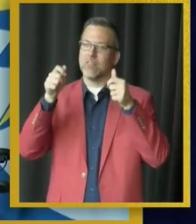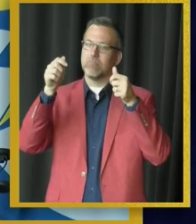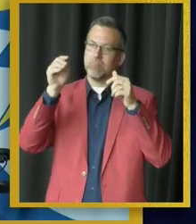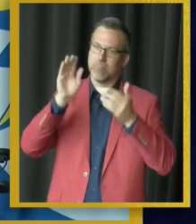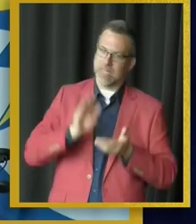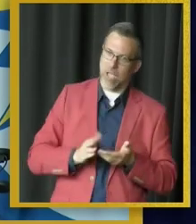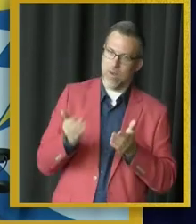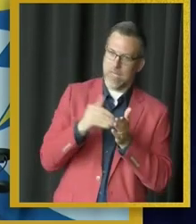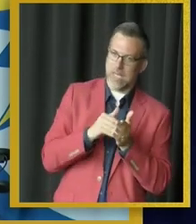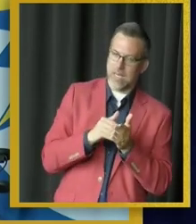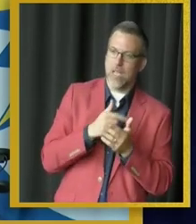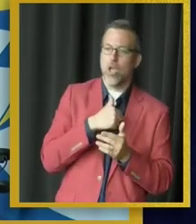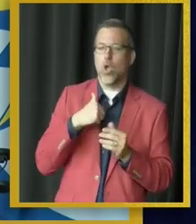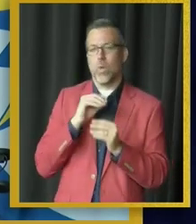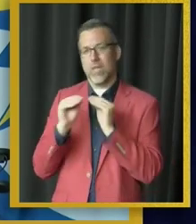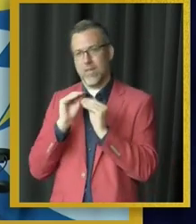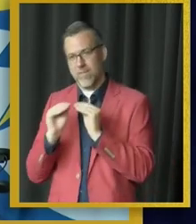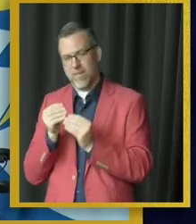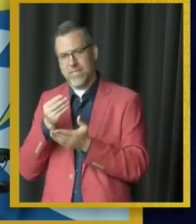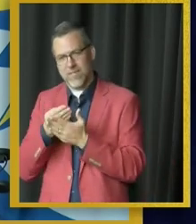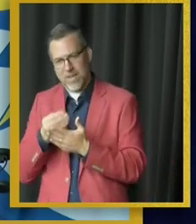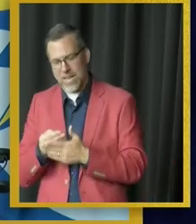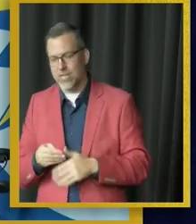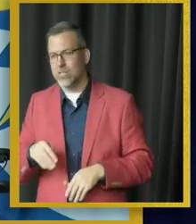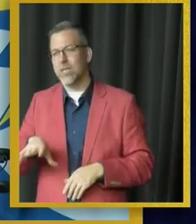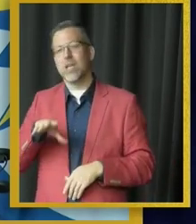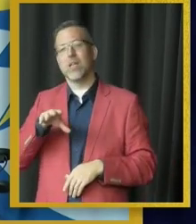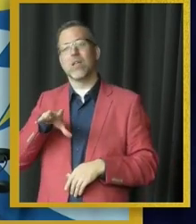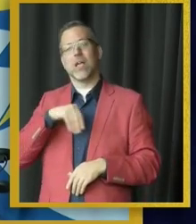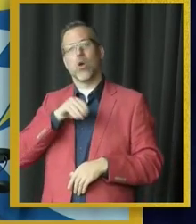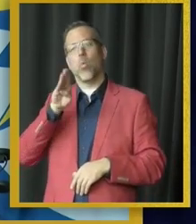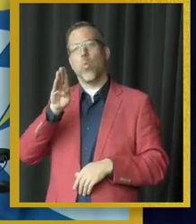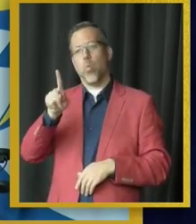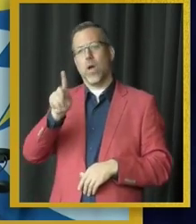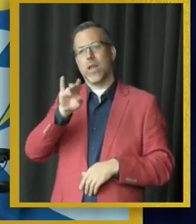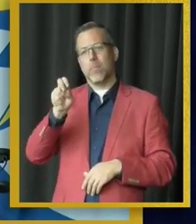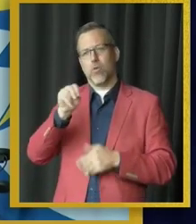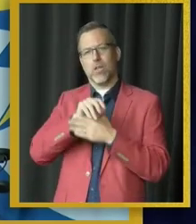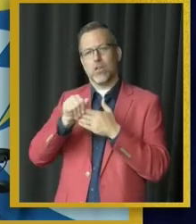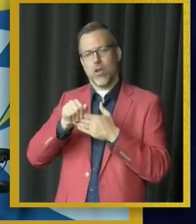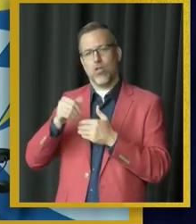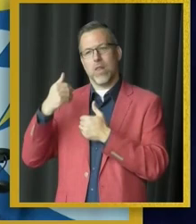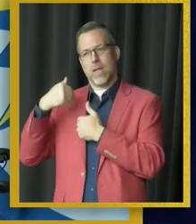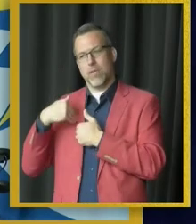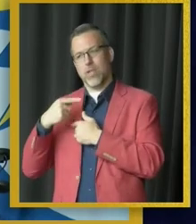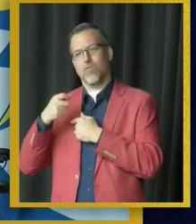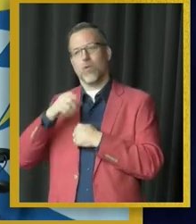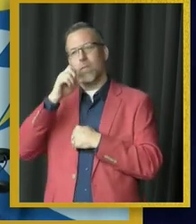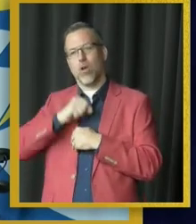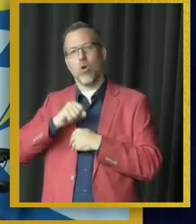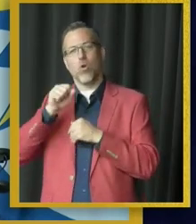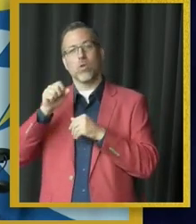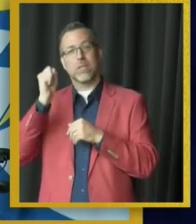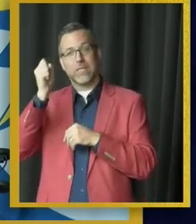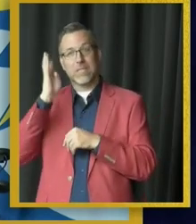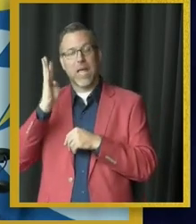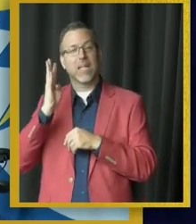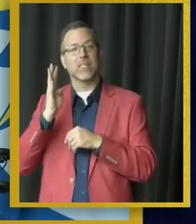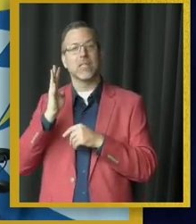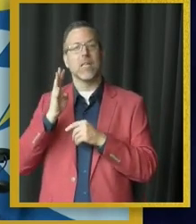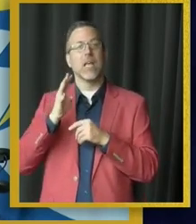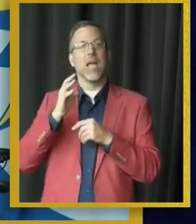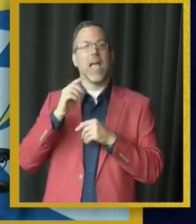have fixed our finances. We took on the $1 billion liability facing taxpayers from the old Titans lease and turned it into